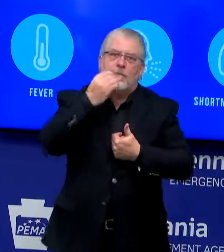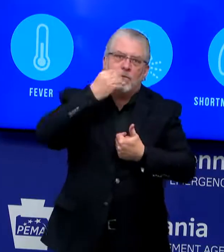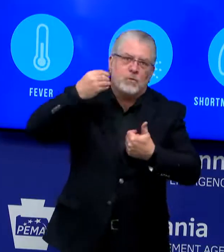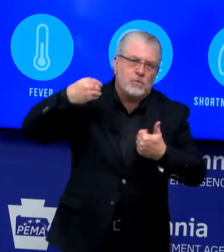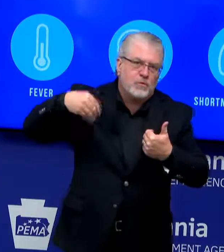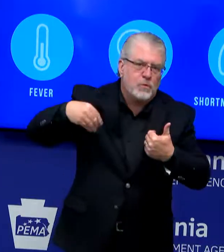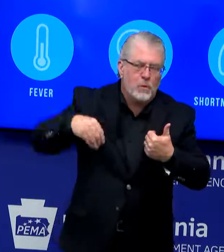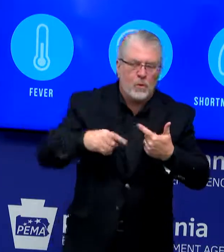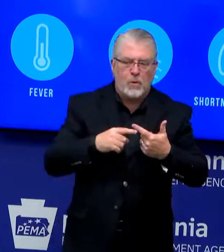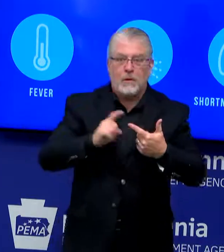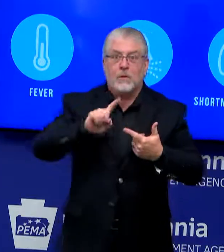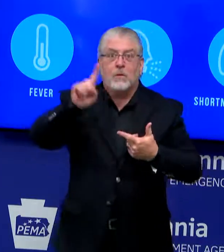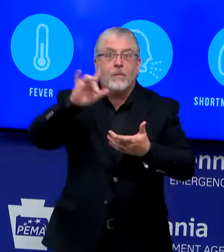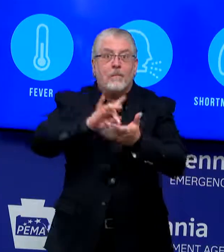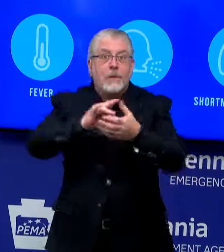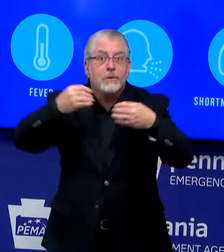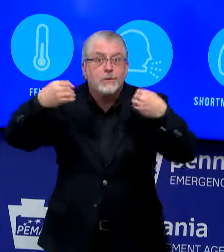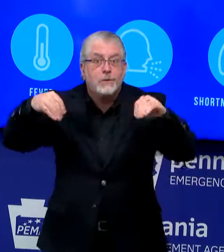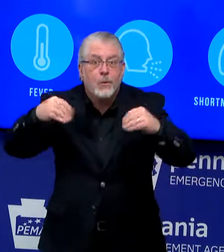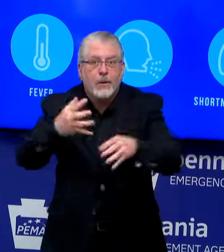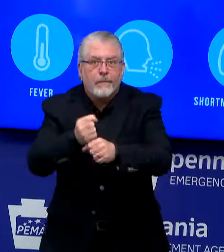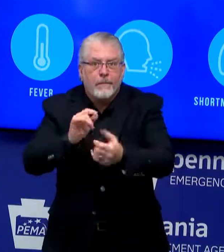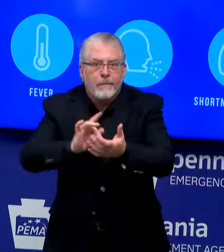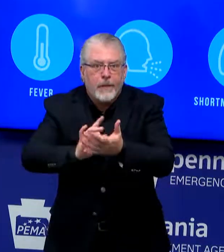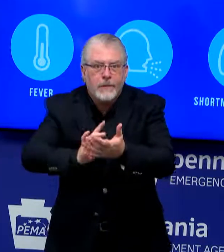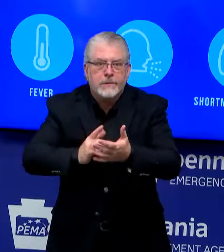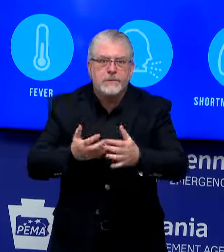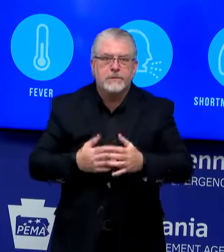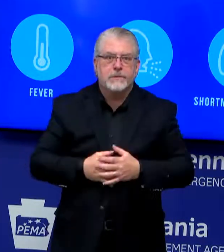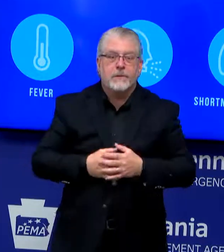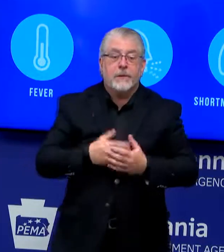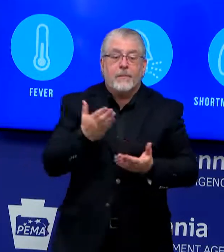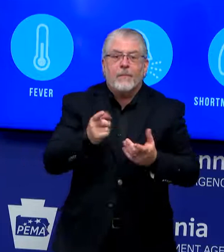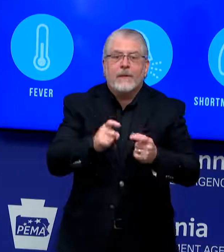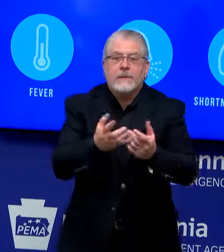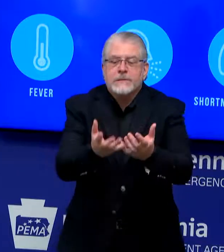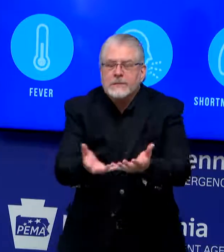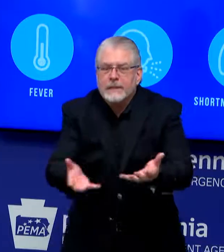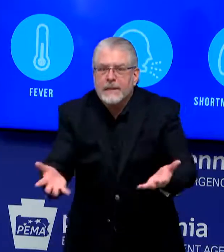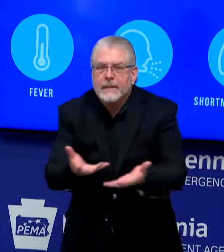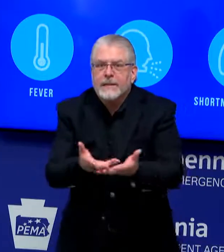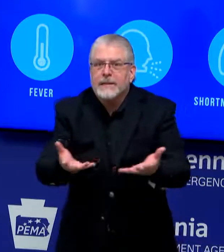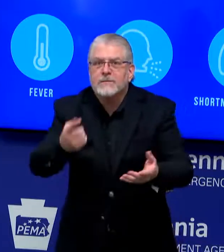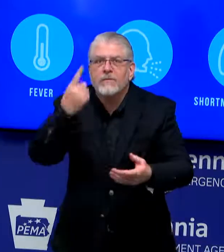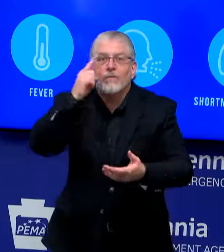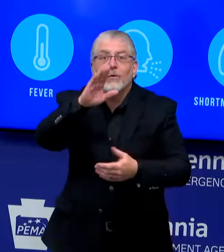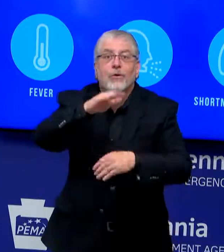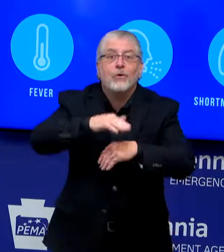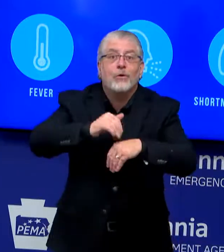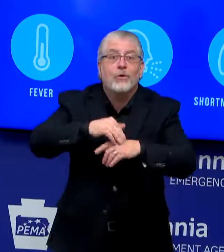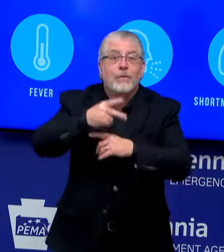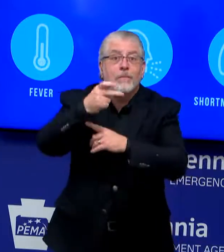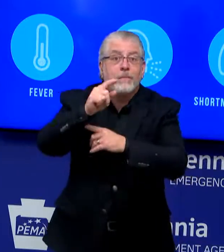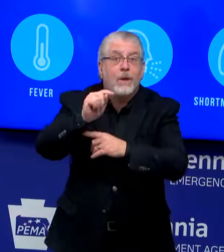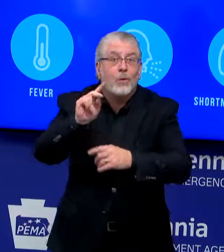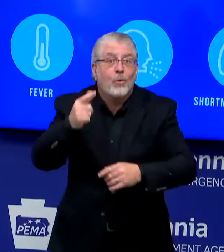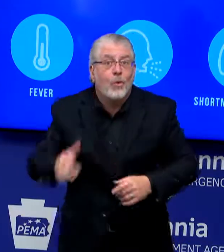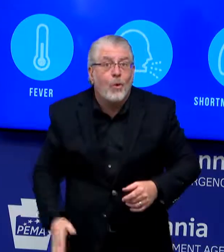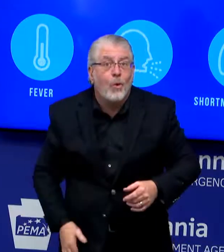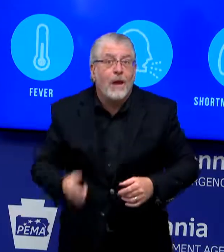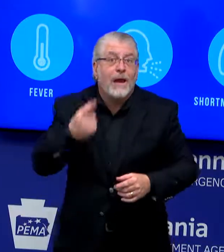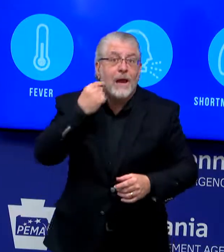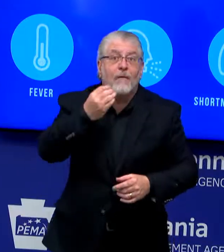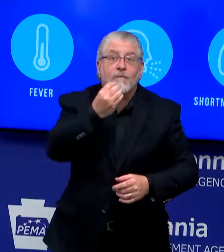medication. We might need to get supplies to care for our pets. Wearing a mask will help us cut down the possibility